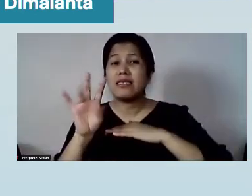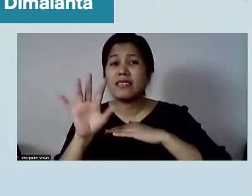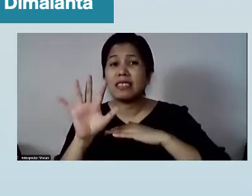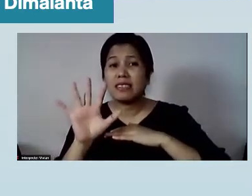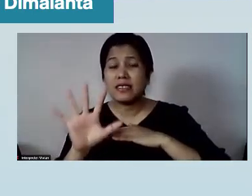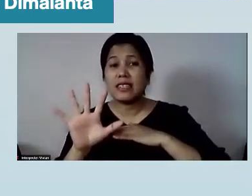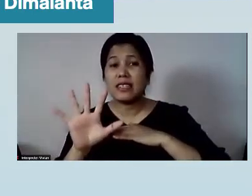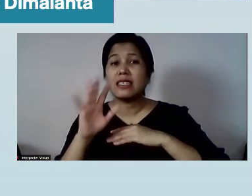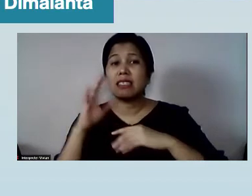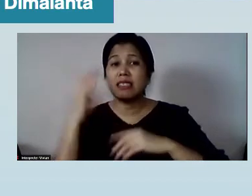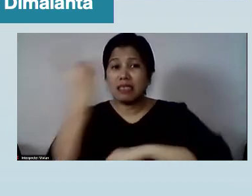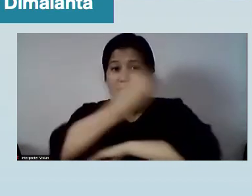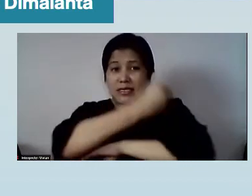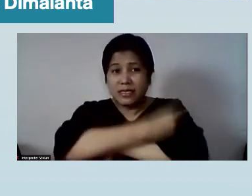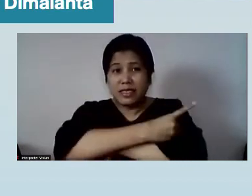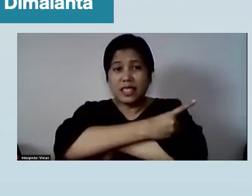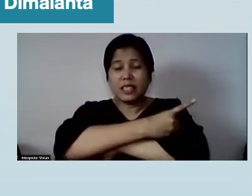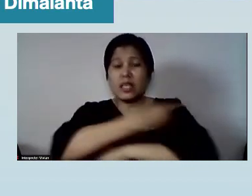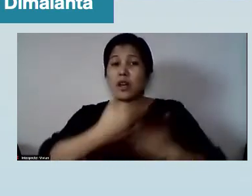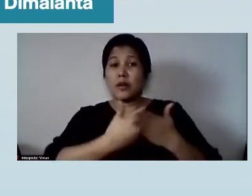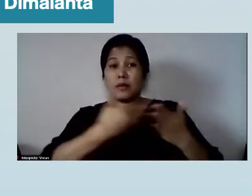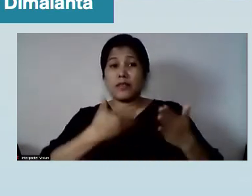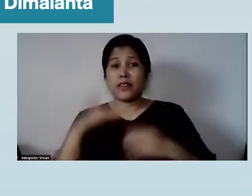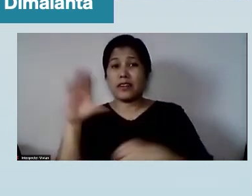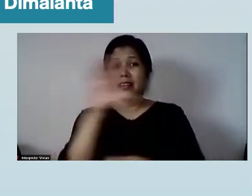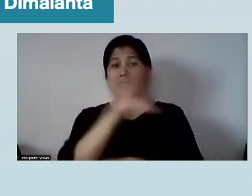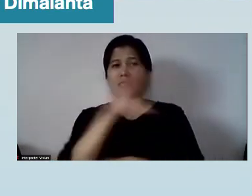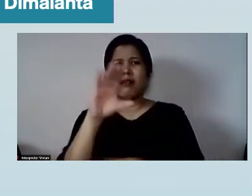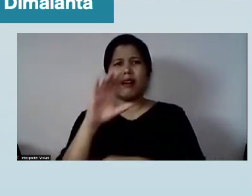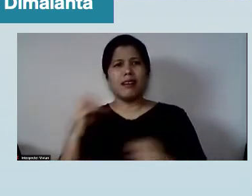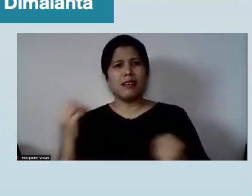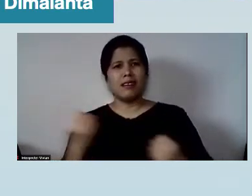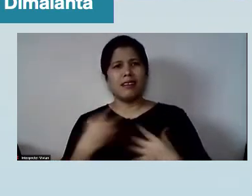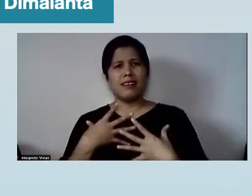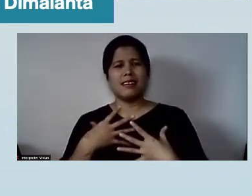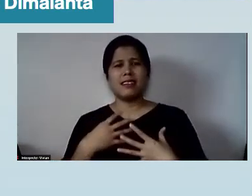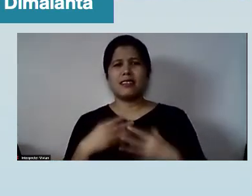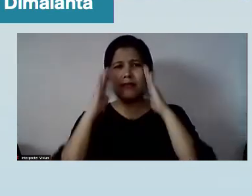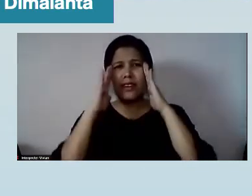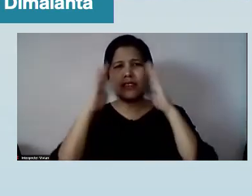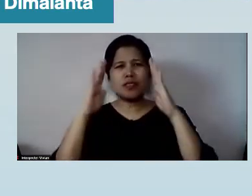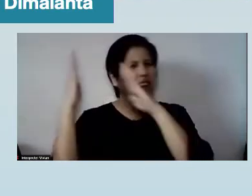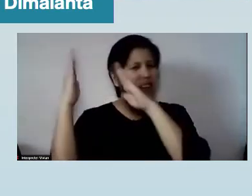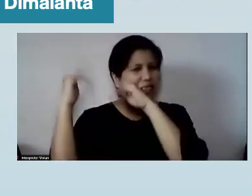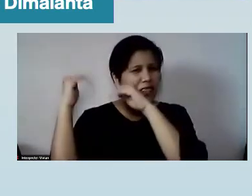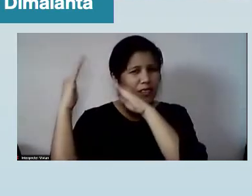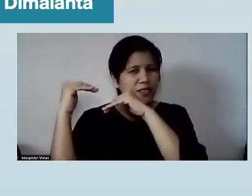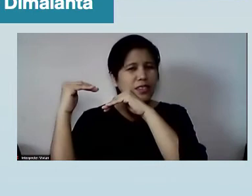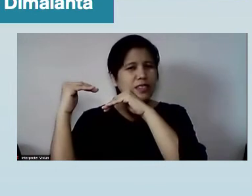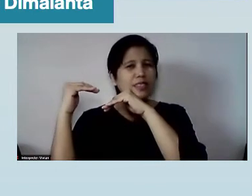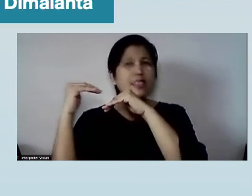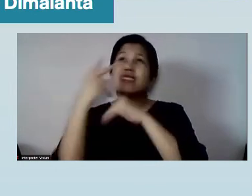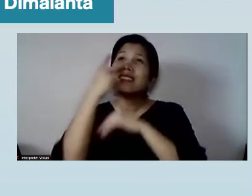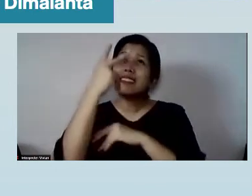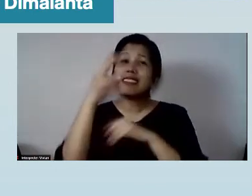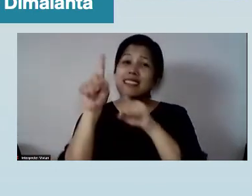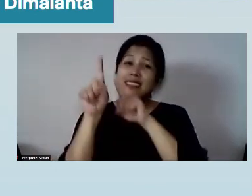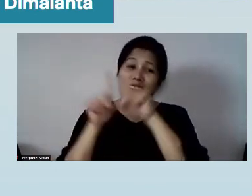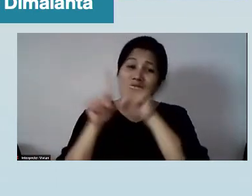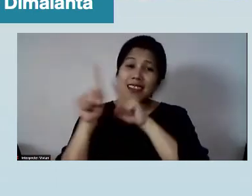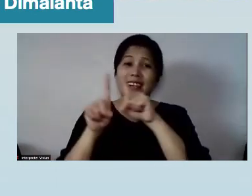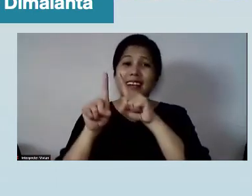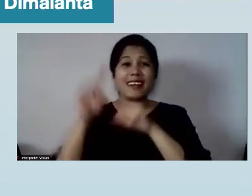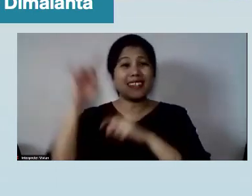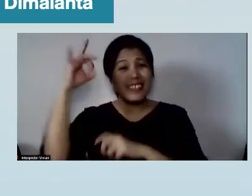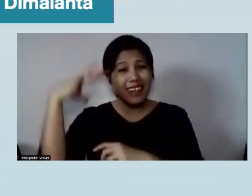Christmas. Nakakatakot na nga isipin anong mangyari sa Pasko. Pero let's remain hopeful to see that star, to see that light within